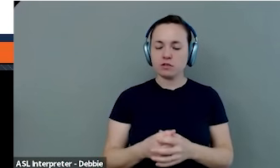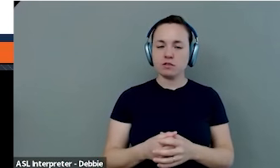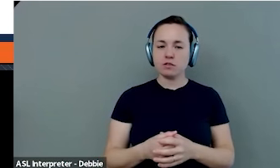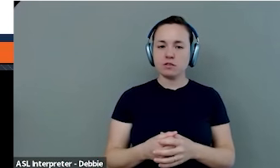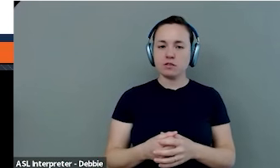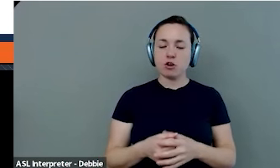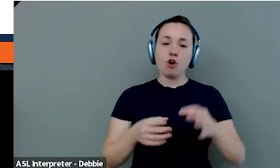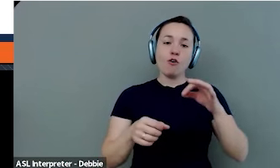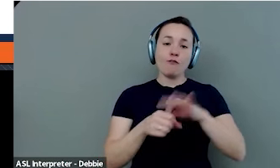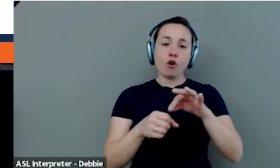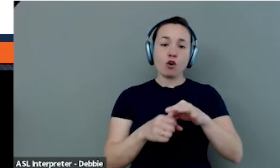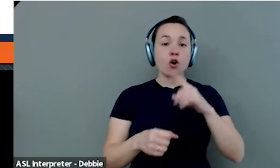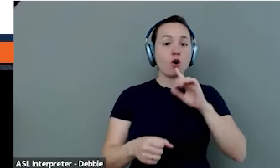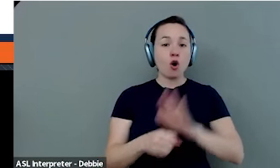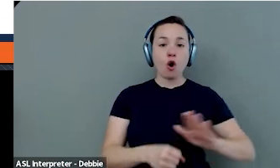voter oath,